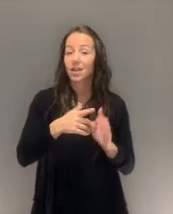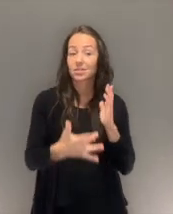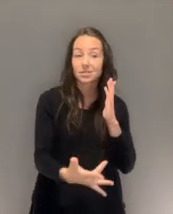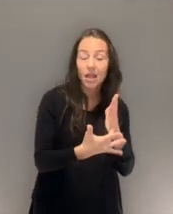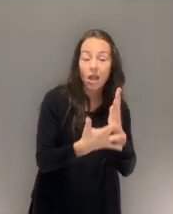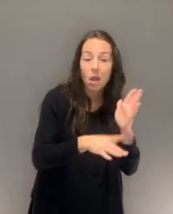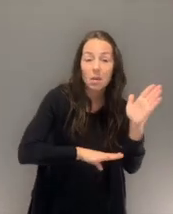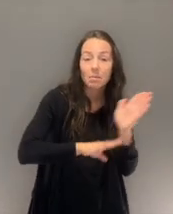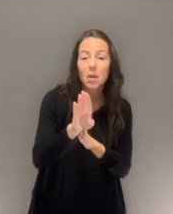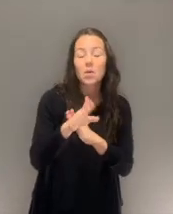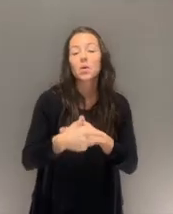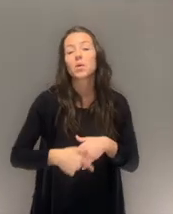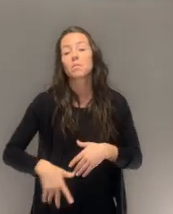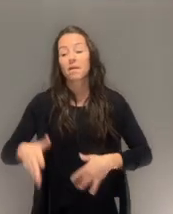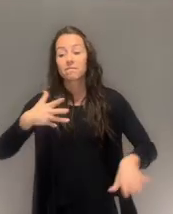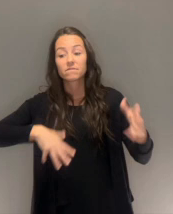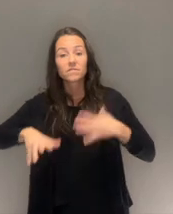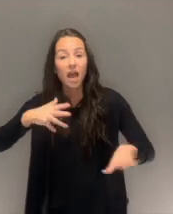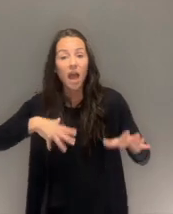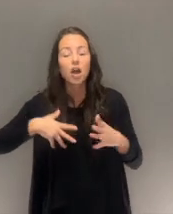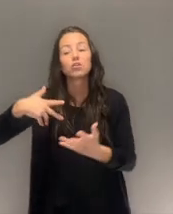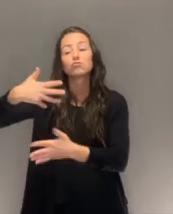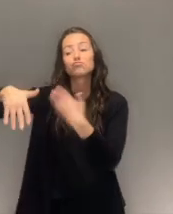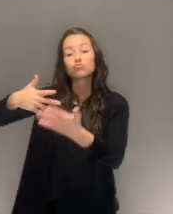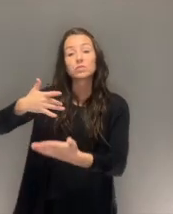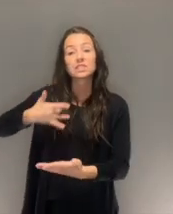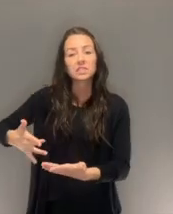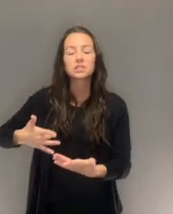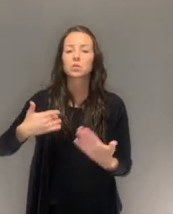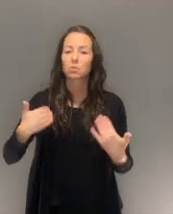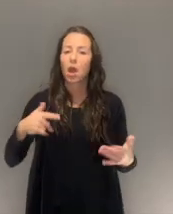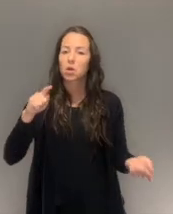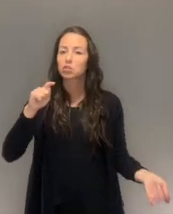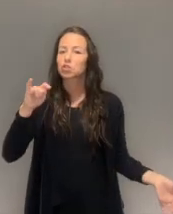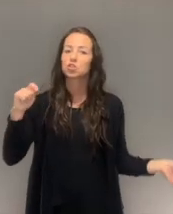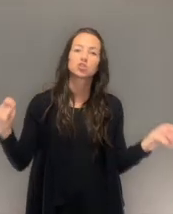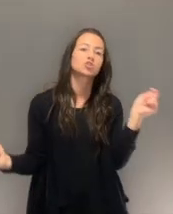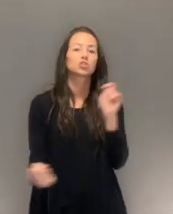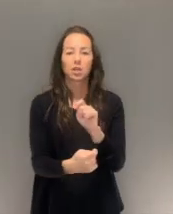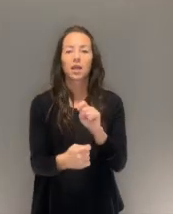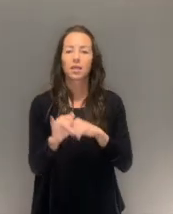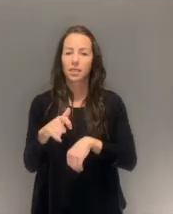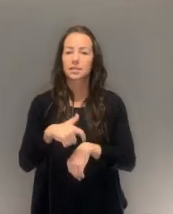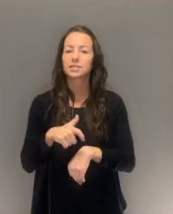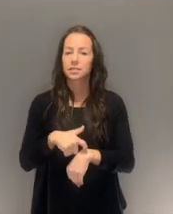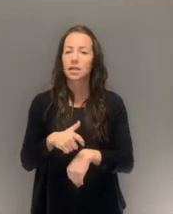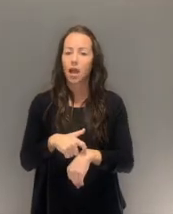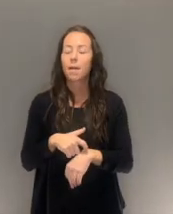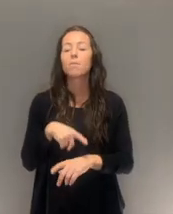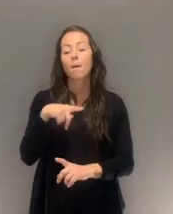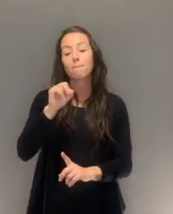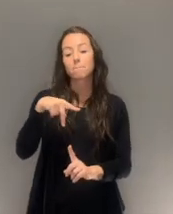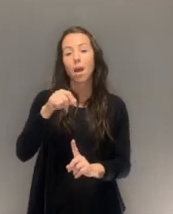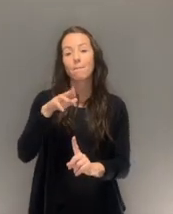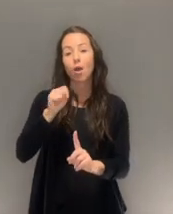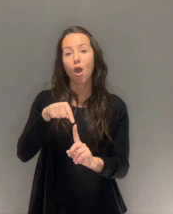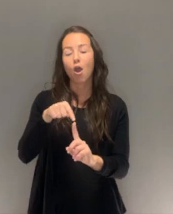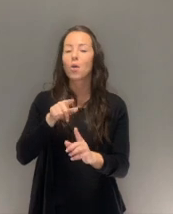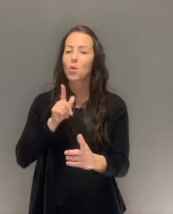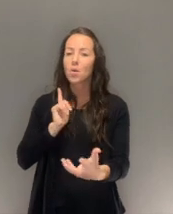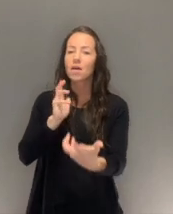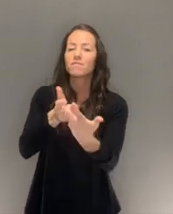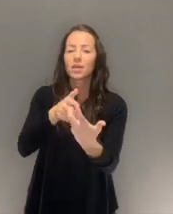Technology, fashion, and even societal norms were changing dramatically. So I think pop art really kind of fits into that